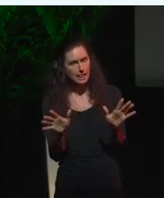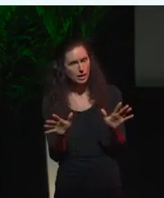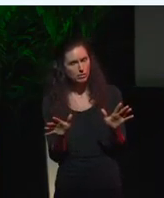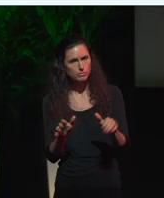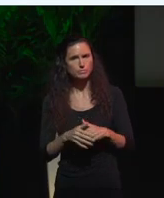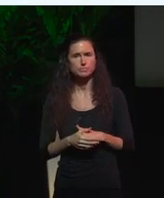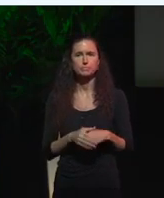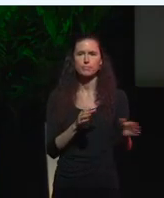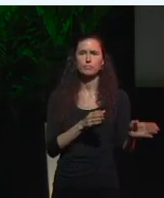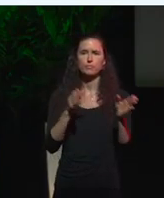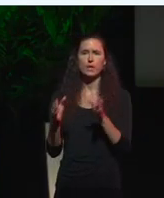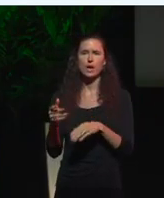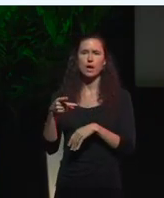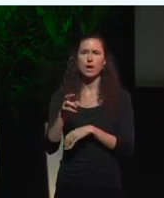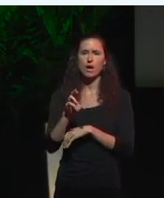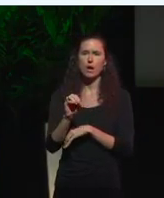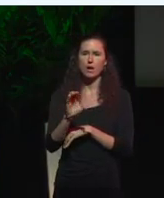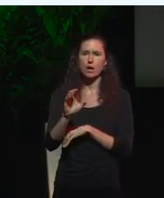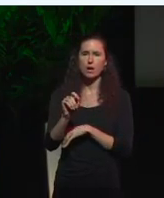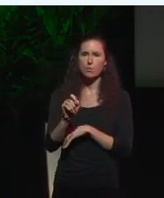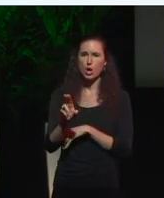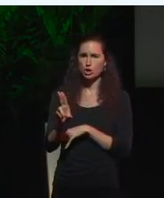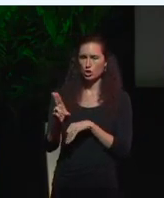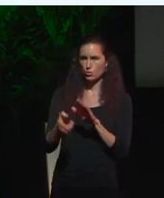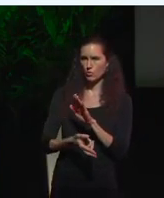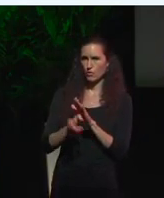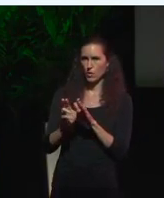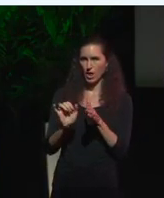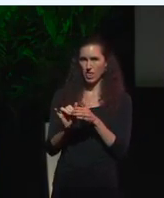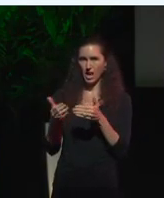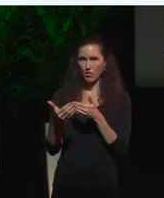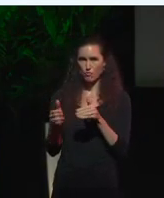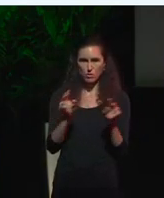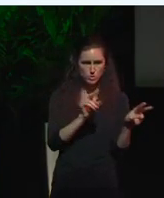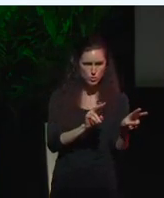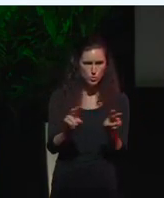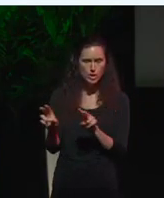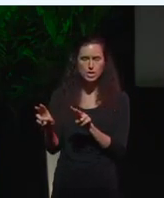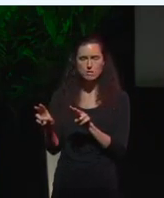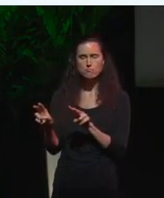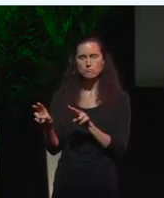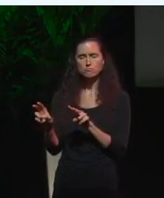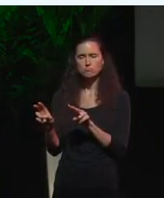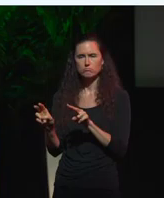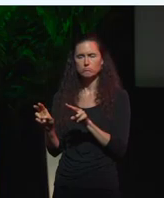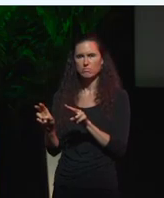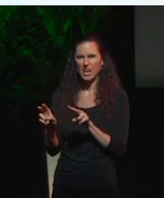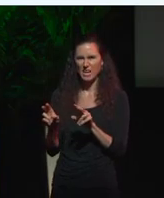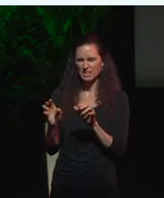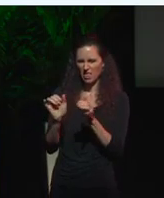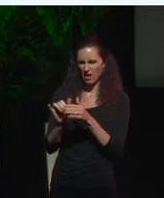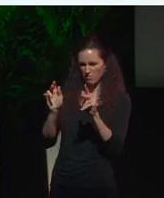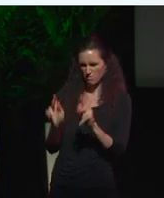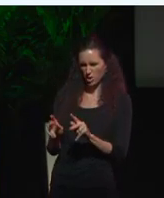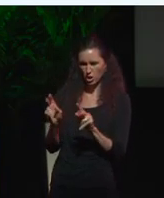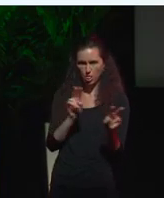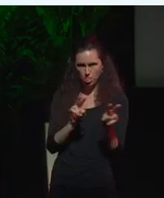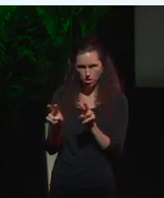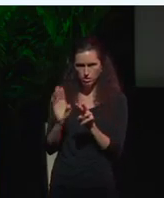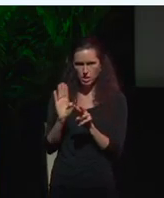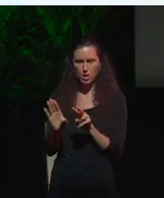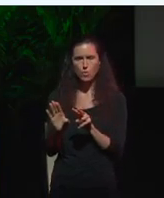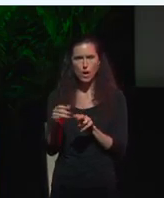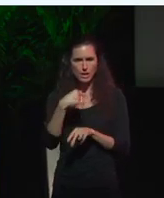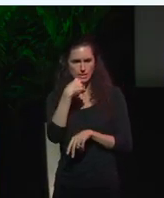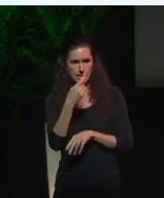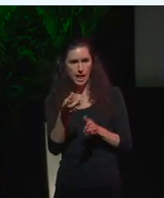the case of Proctor U Review Plus, that room sweep is guided by the Proctor U proctor. So the Proctor U proctor is going to direct